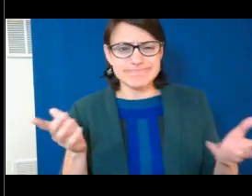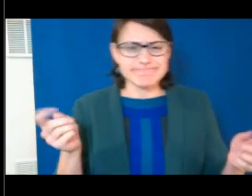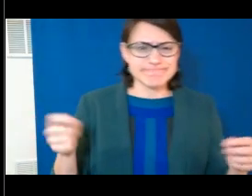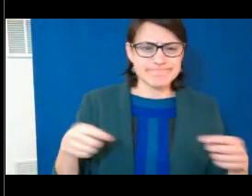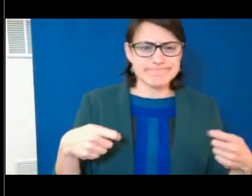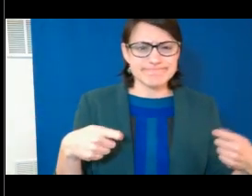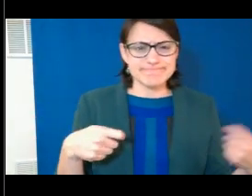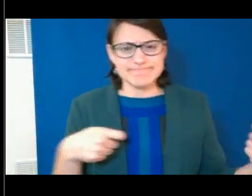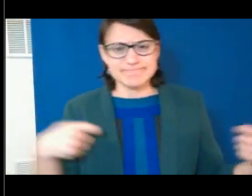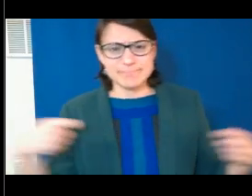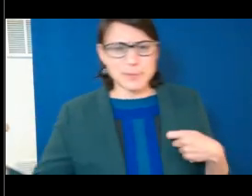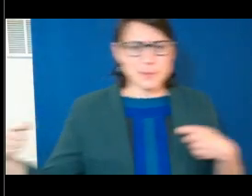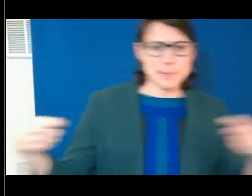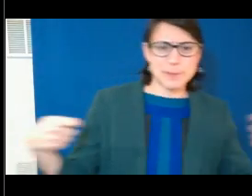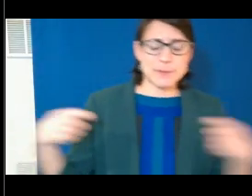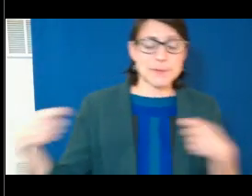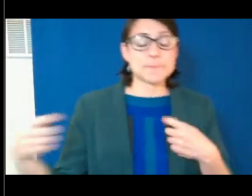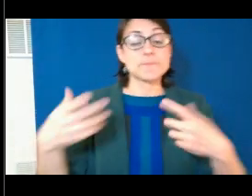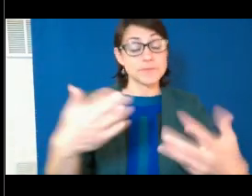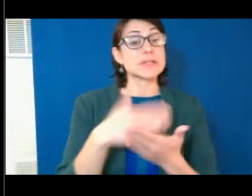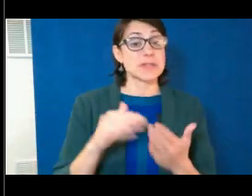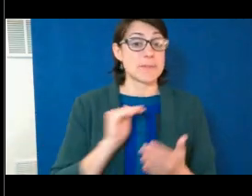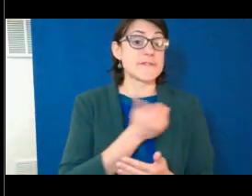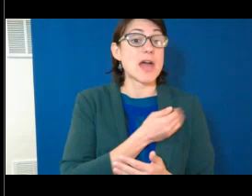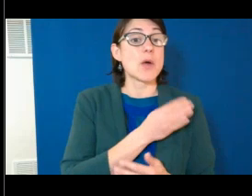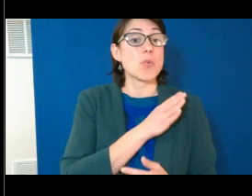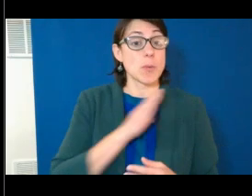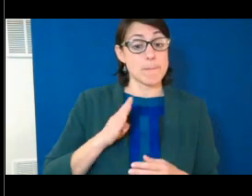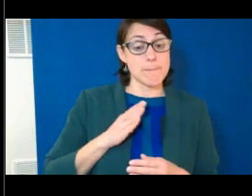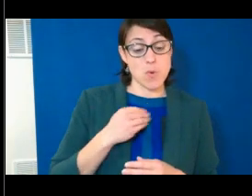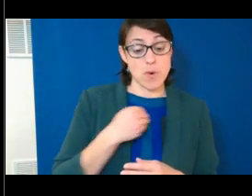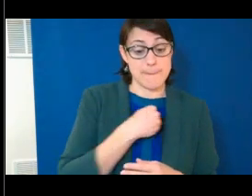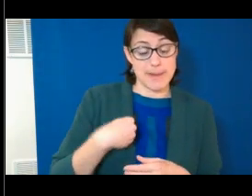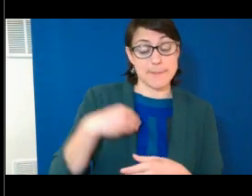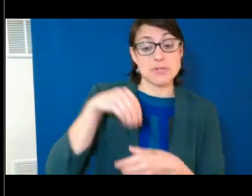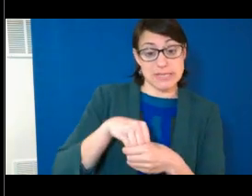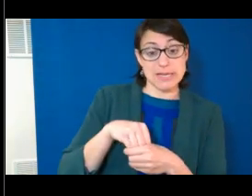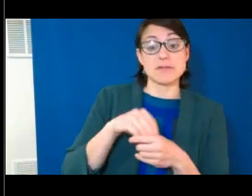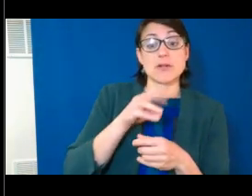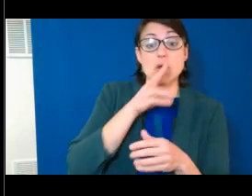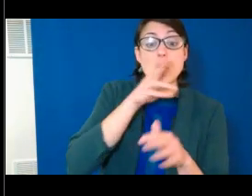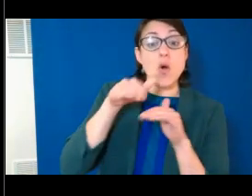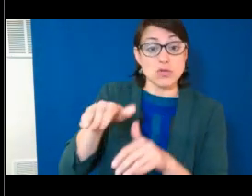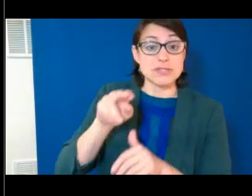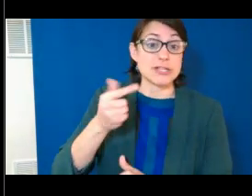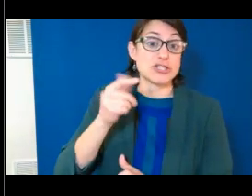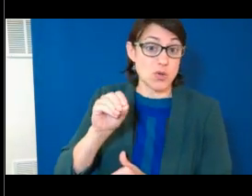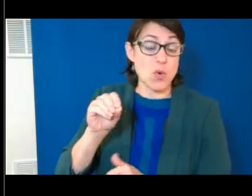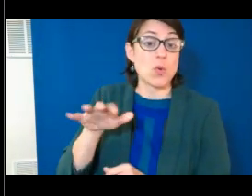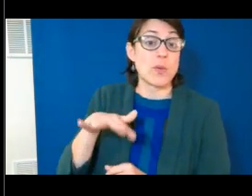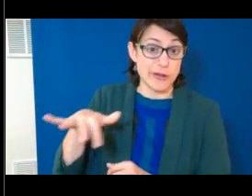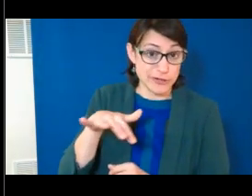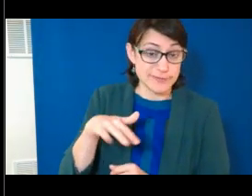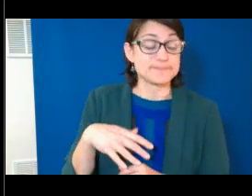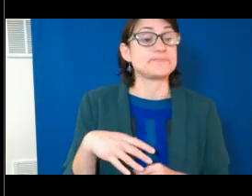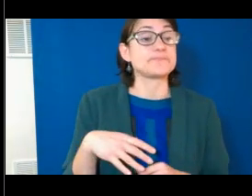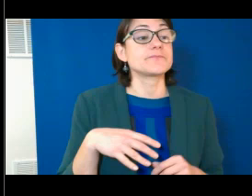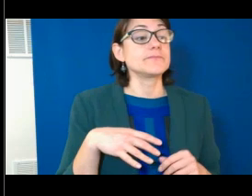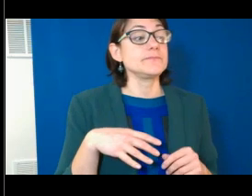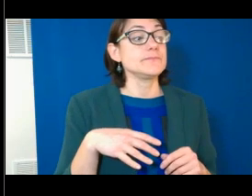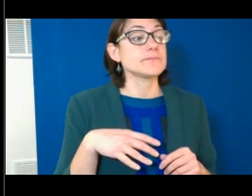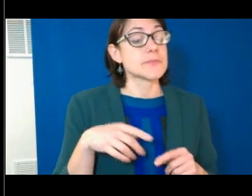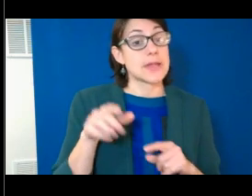ocean NGO space and have made different policies around their acceptance than the Marine Debris Foundation ultimately